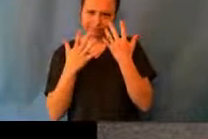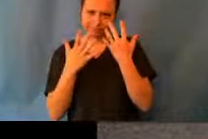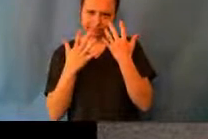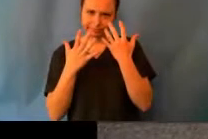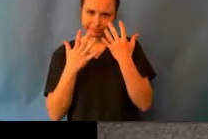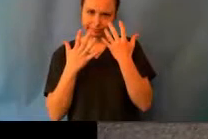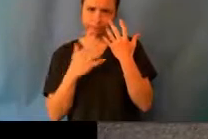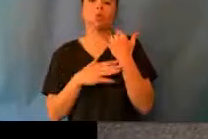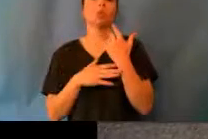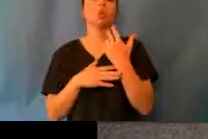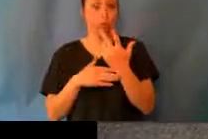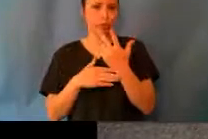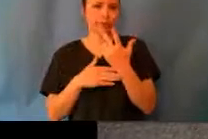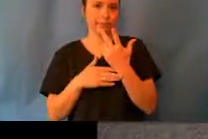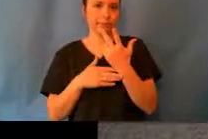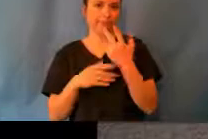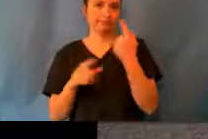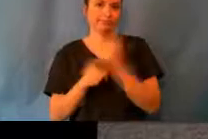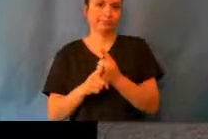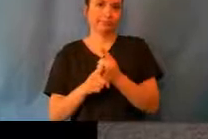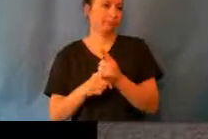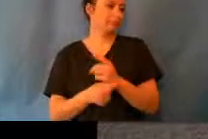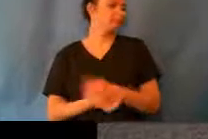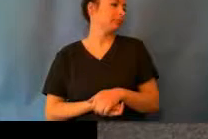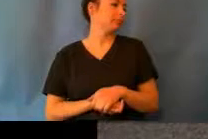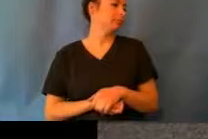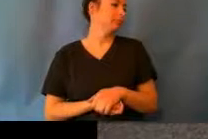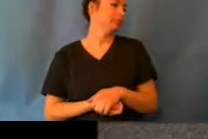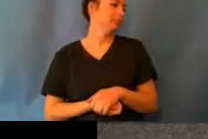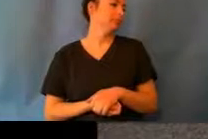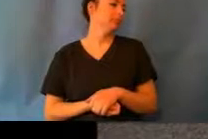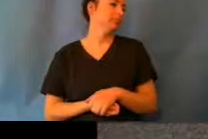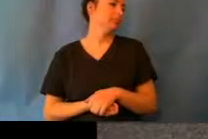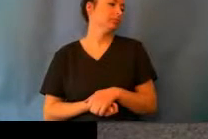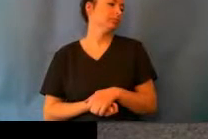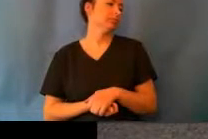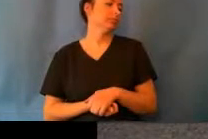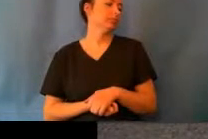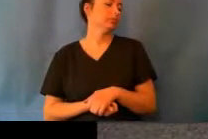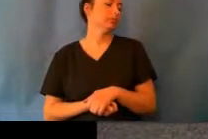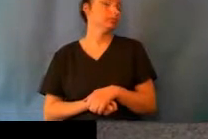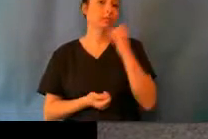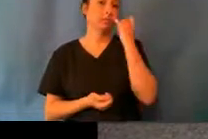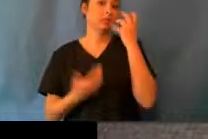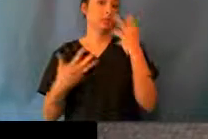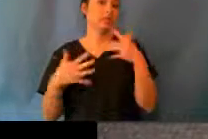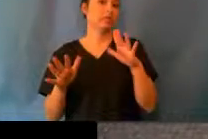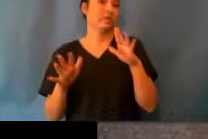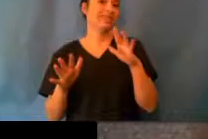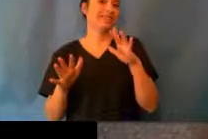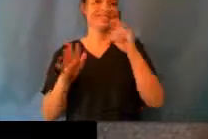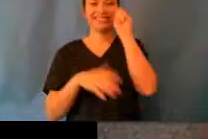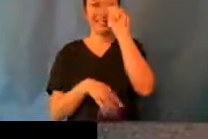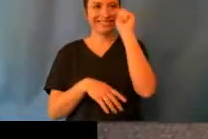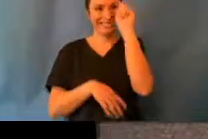is the thumbtack? 3. Good. So write your number 3. If you've got it, then you can put a smiley